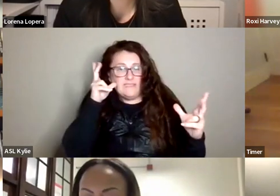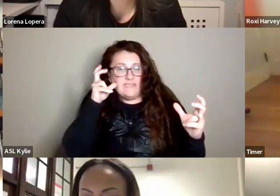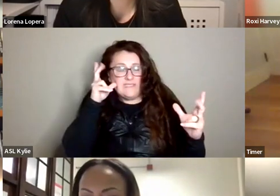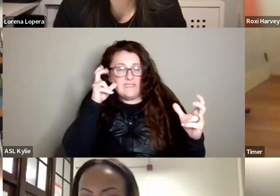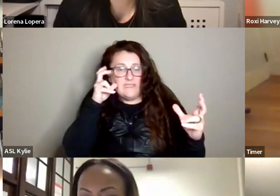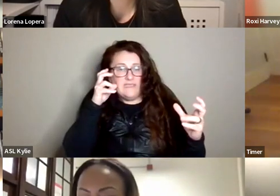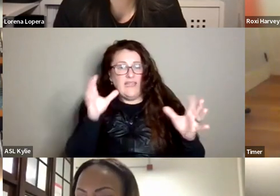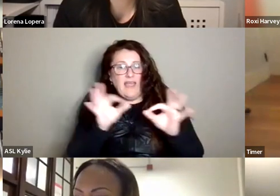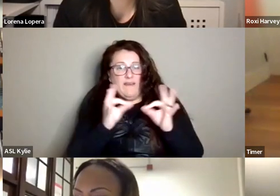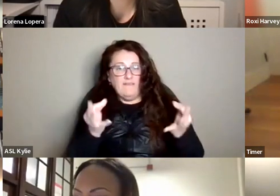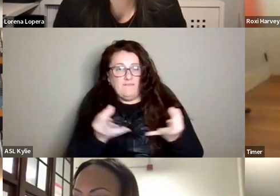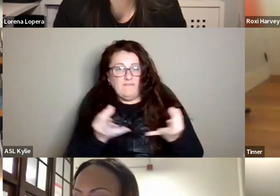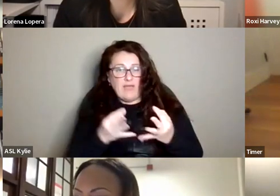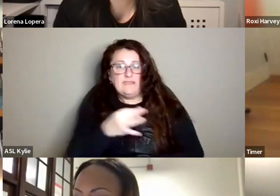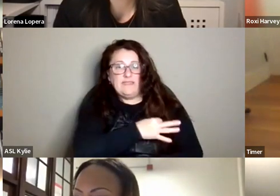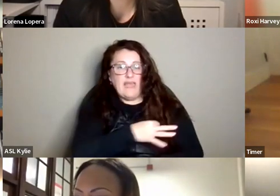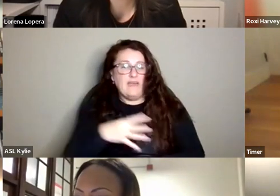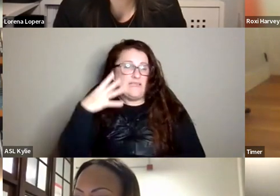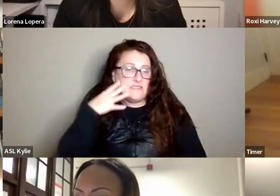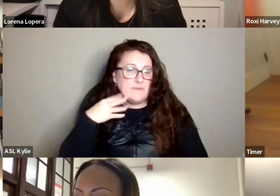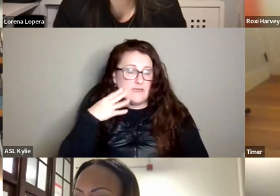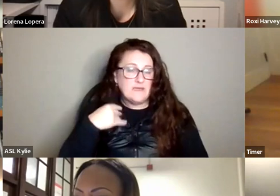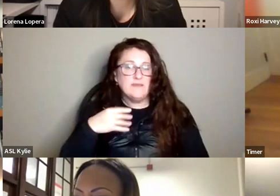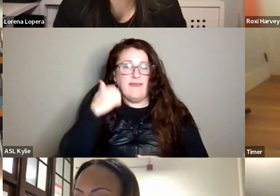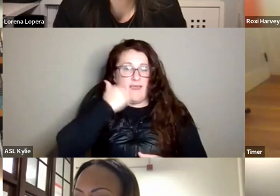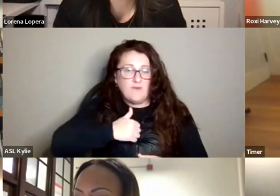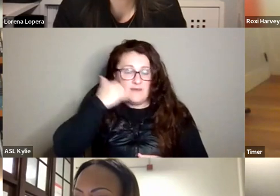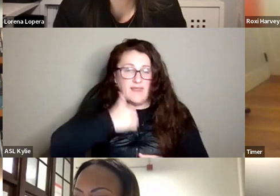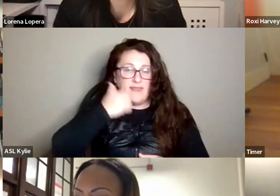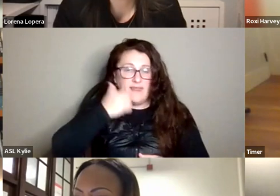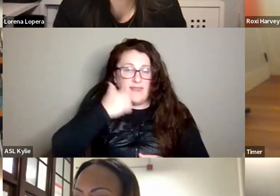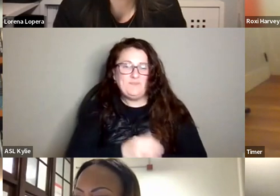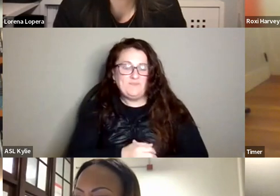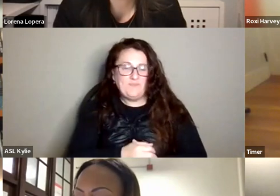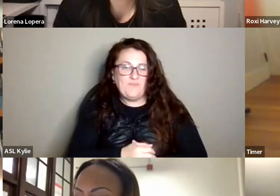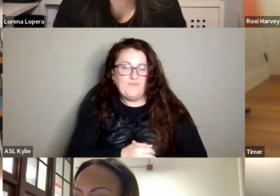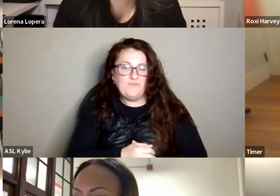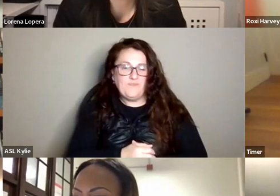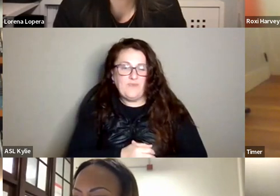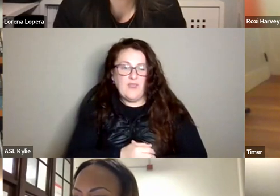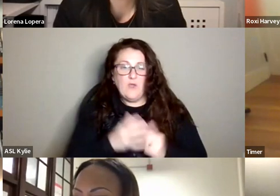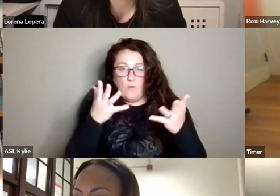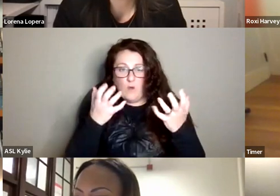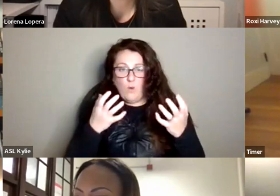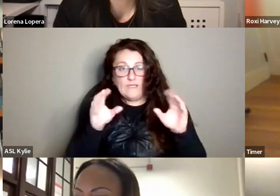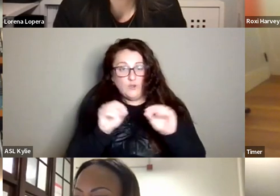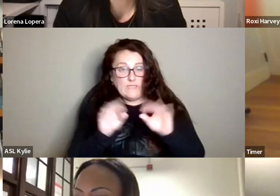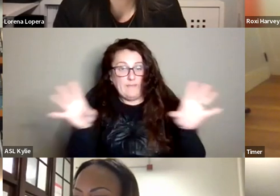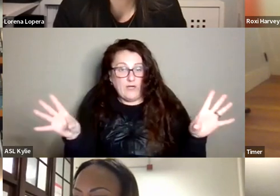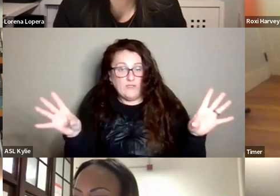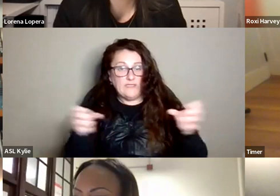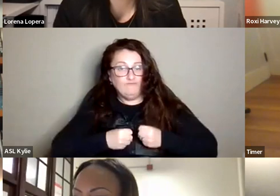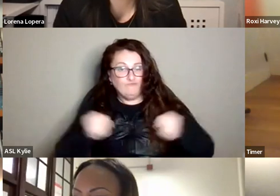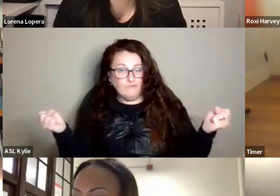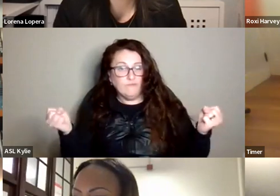our families and our staff are going through on a daily basis. So looking for transparency and